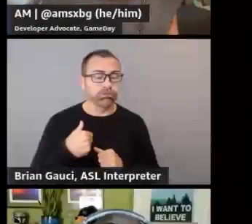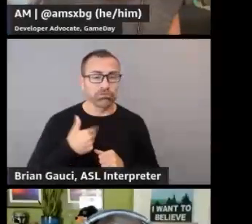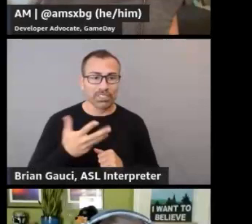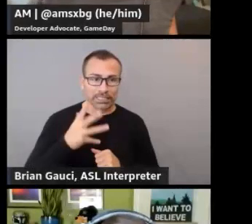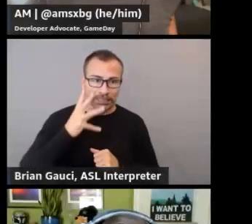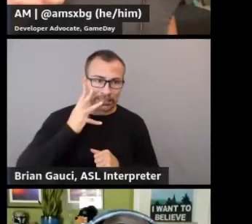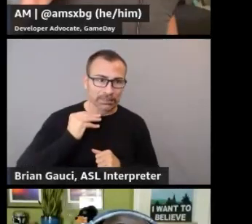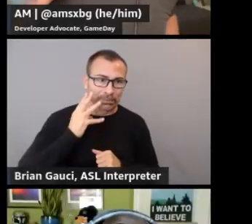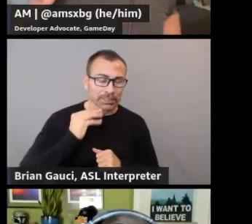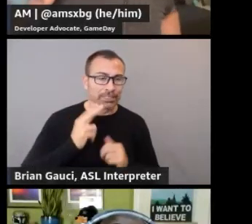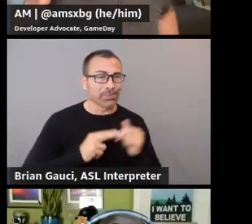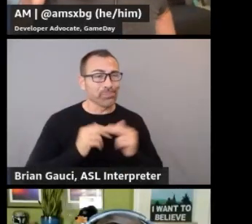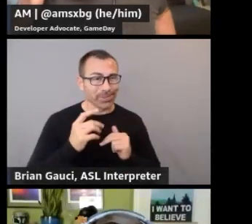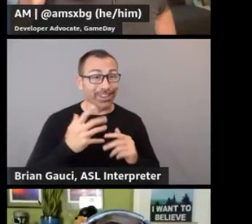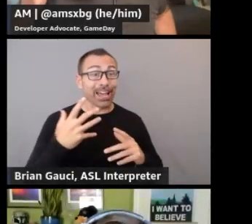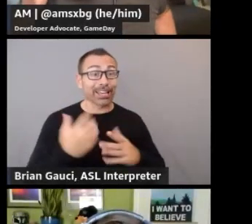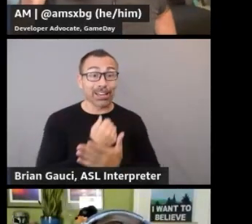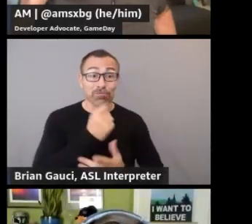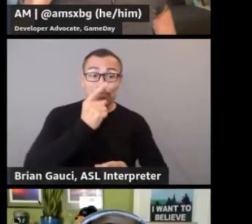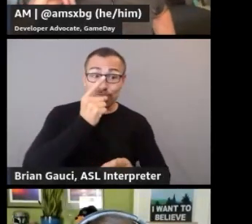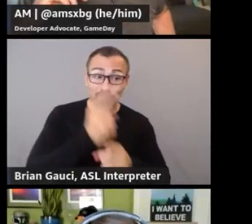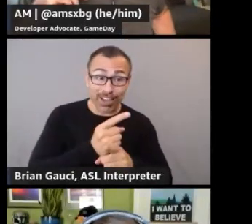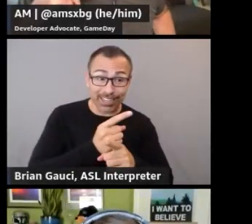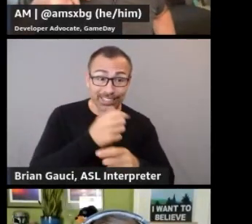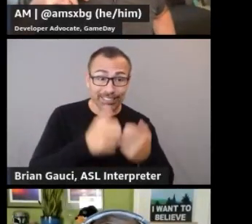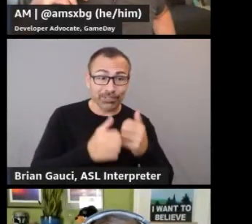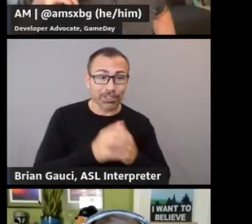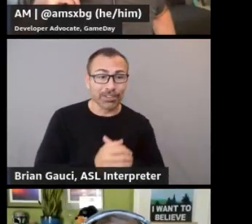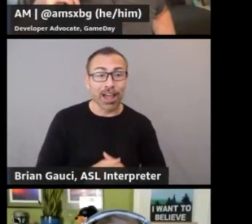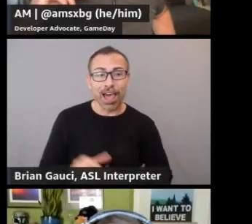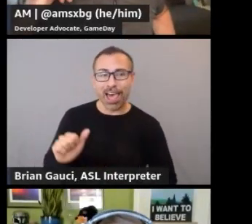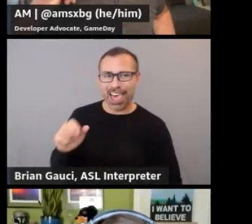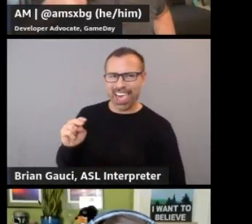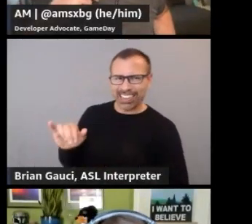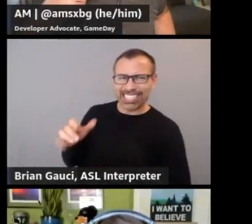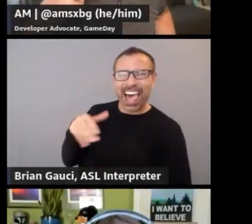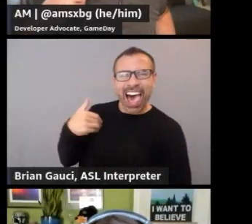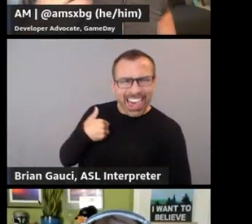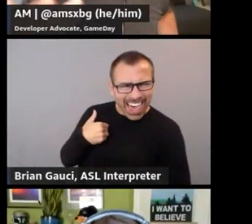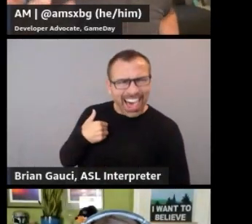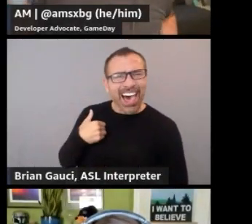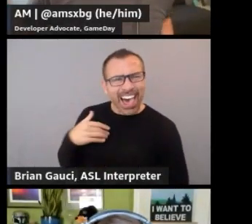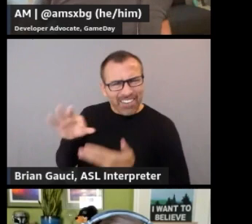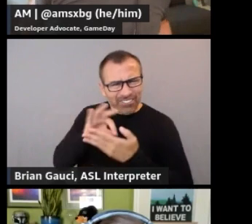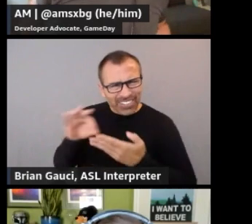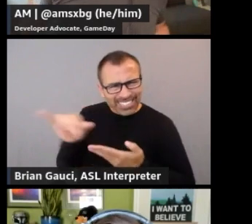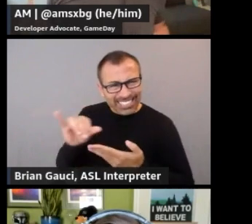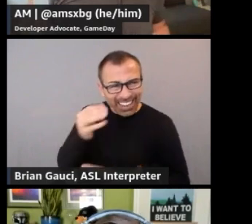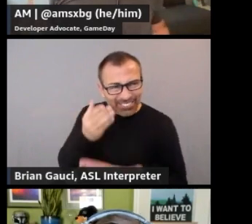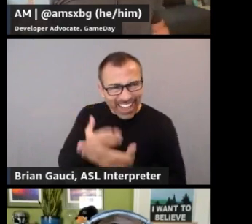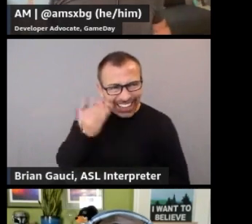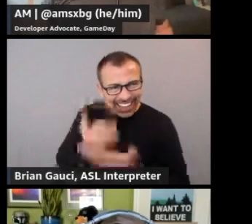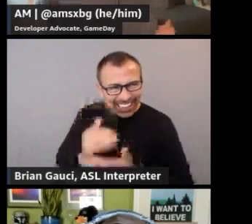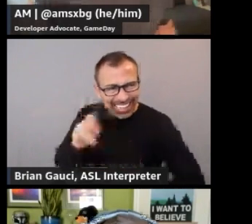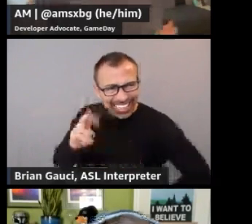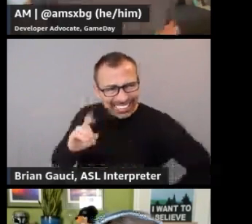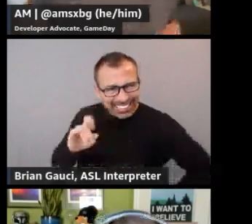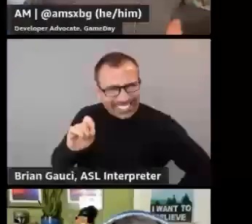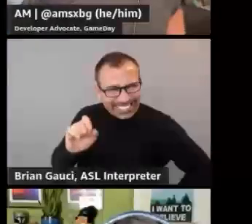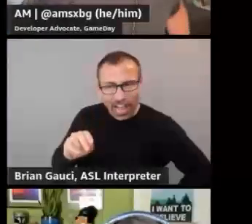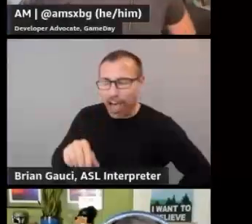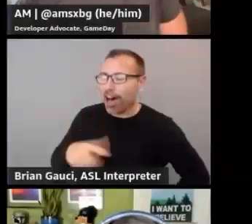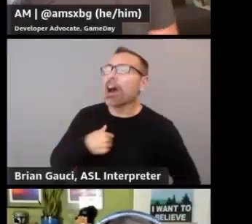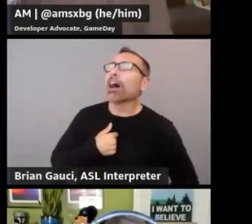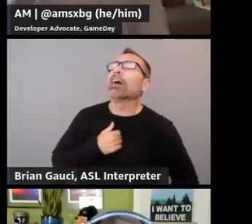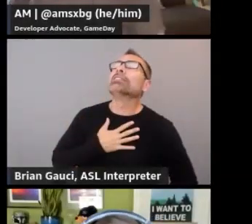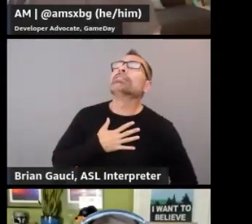get right. Well, and have features like validation. That's great. I mean, Yeah. I live or die by red squigglies in my